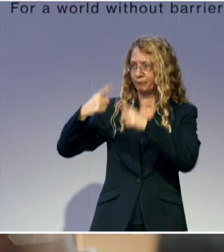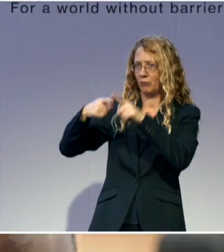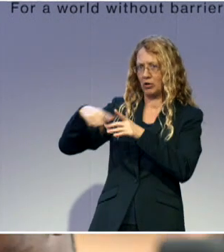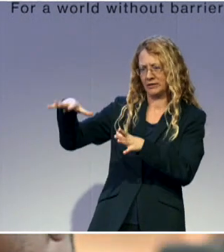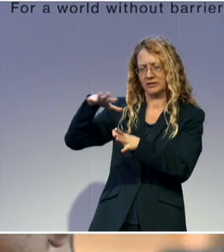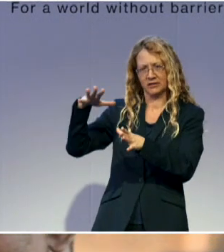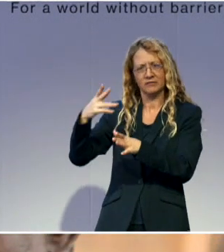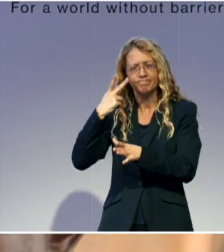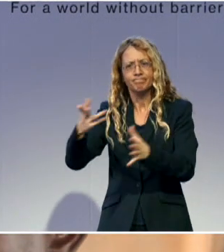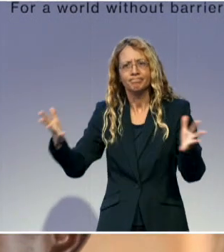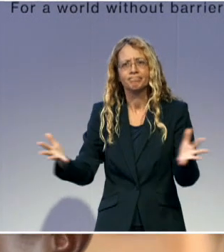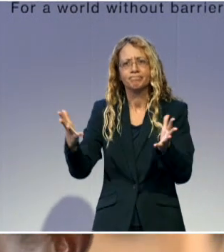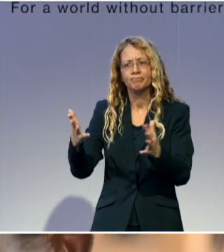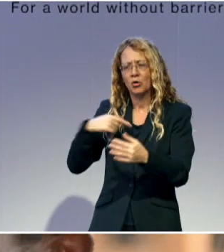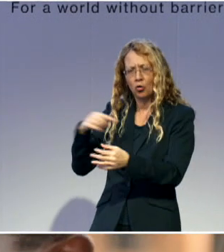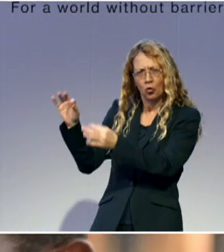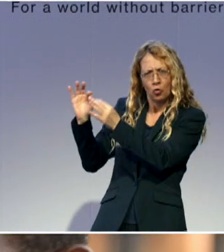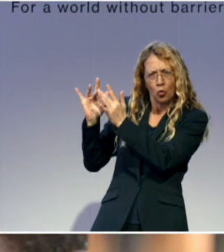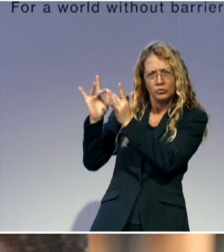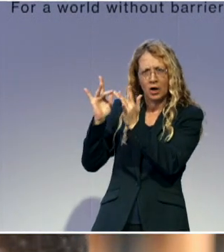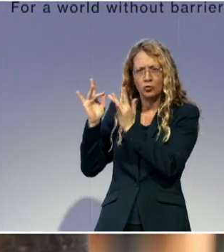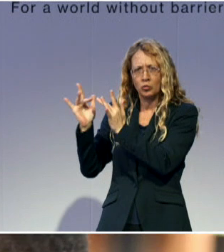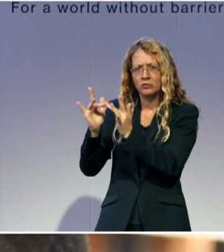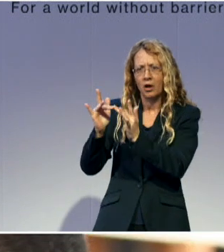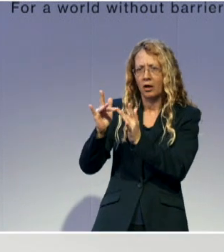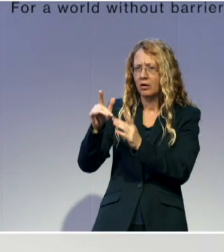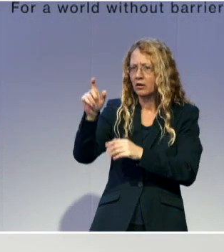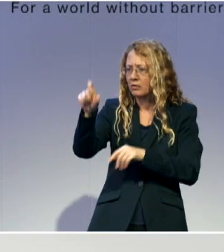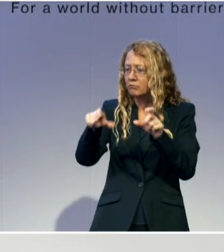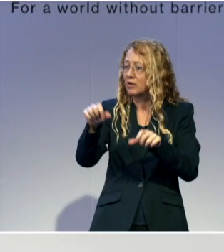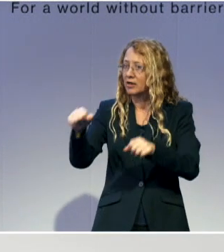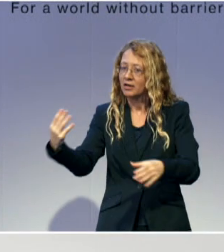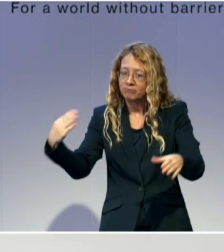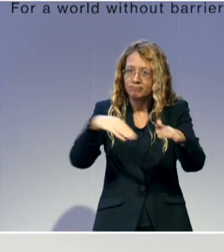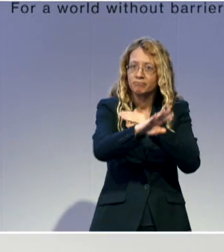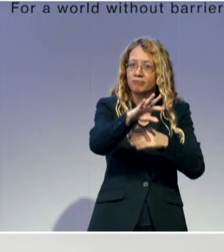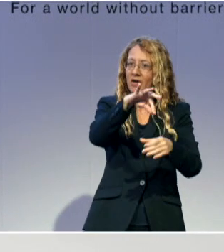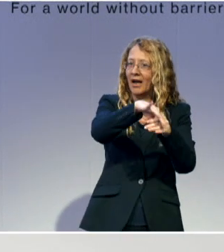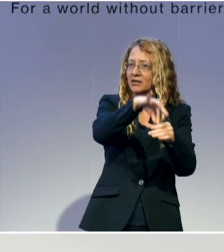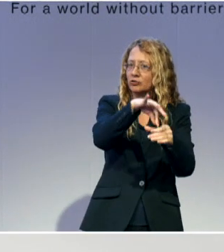election stakeholders, lobby political contestants, and hold public debates.